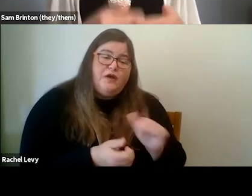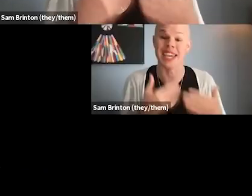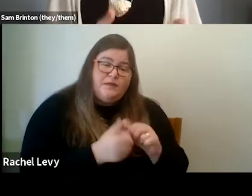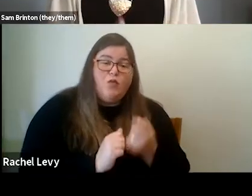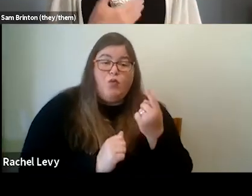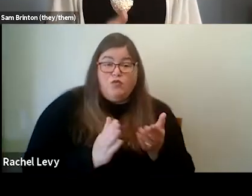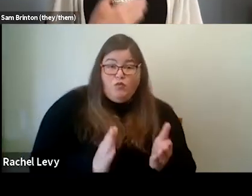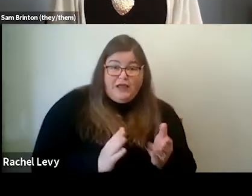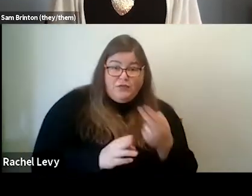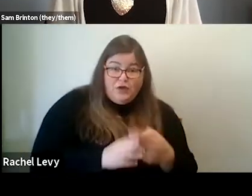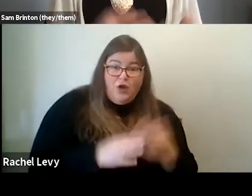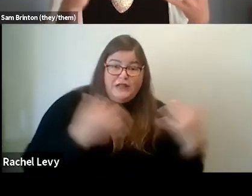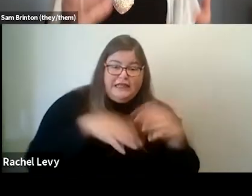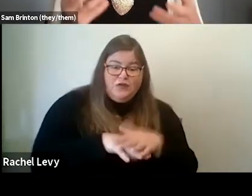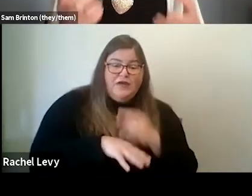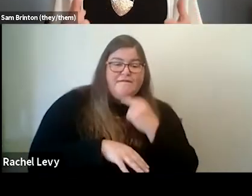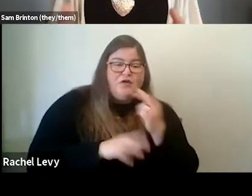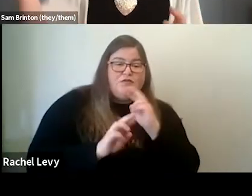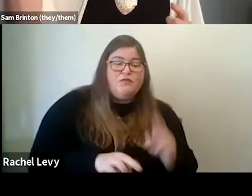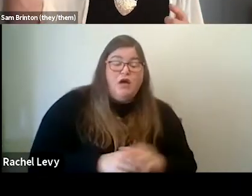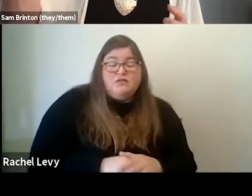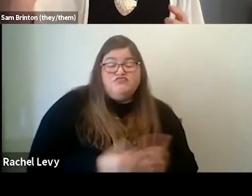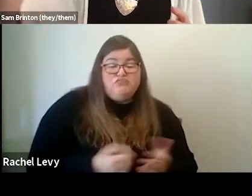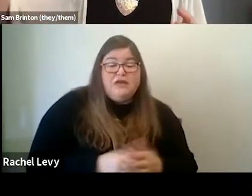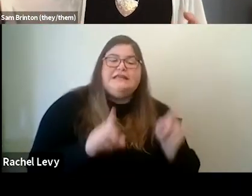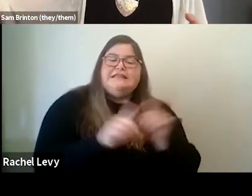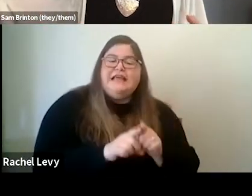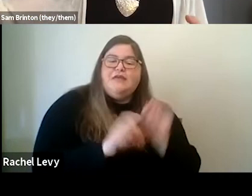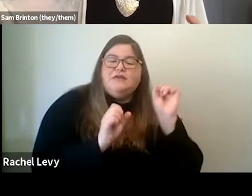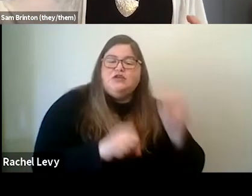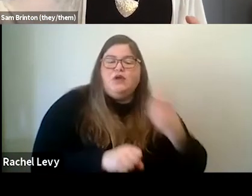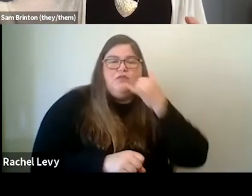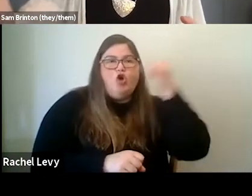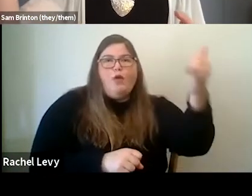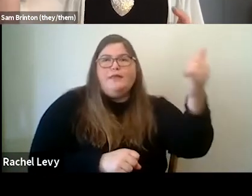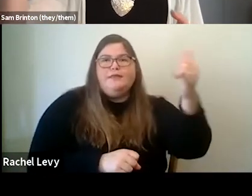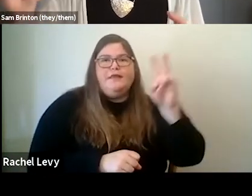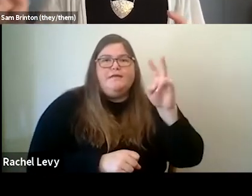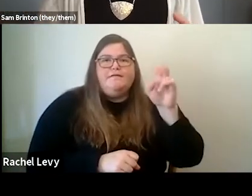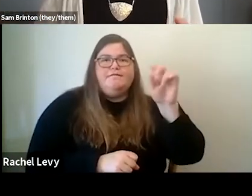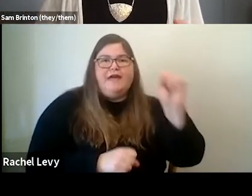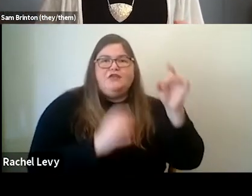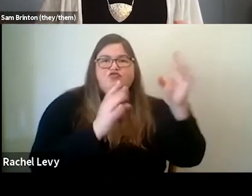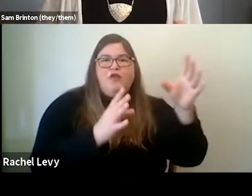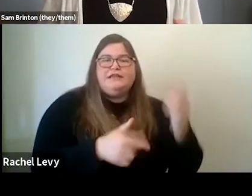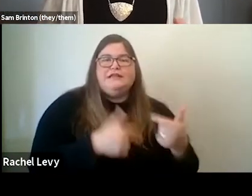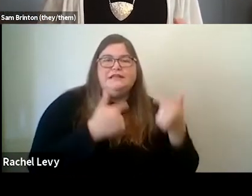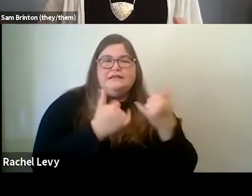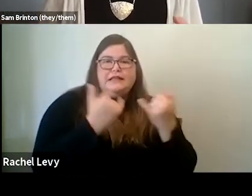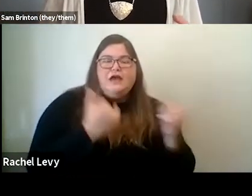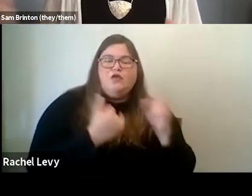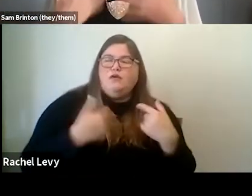what is called integrated voice response. You will, just like you're able to reach the Veterans Crisis Line or for example, Spanish